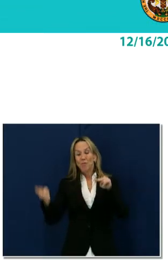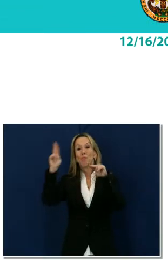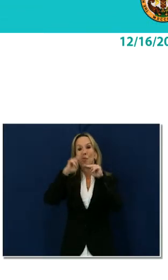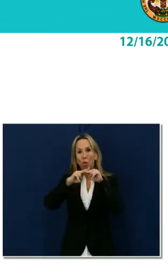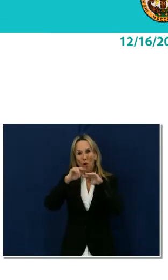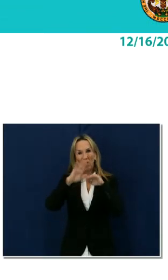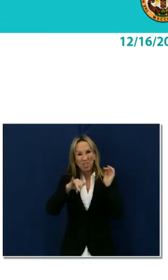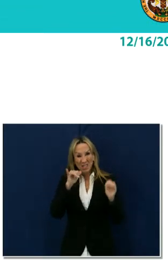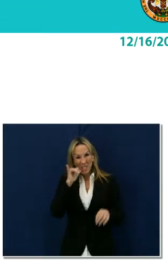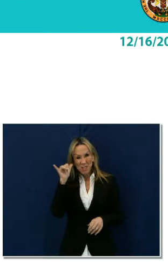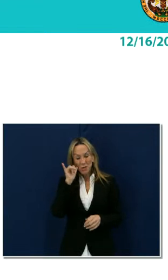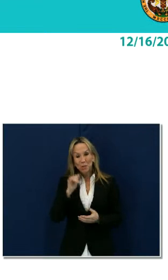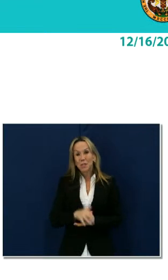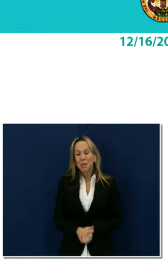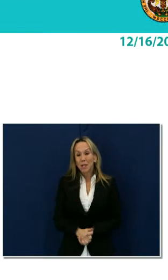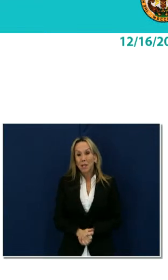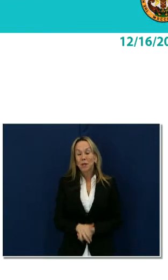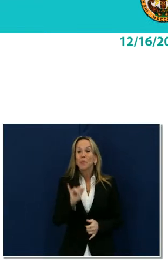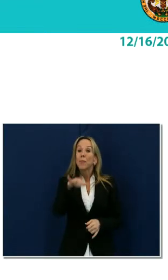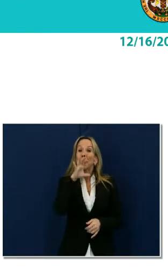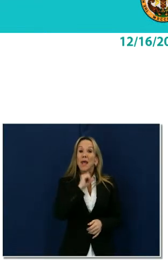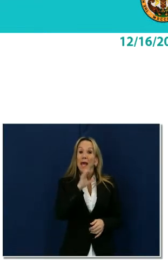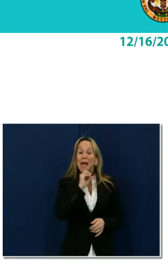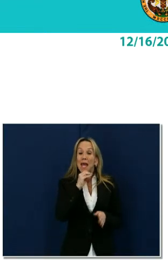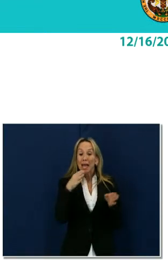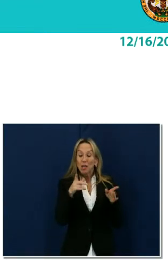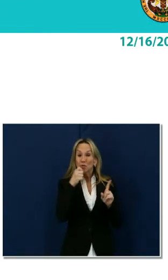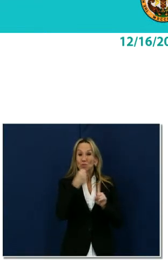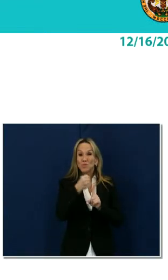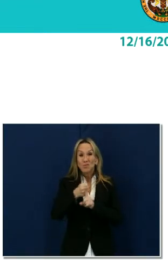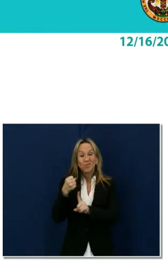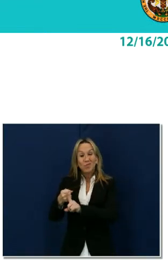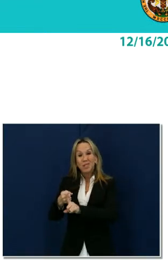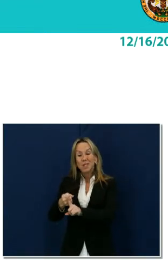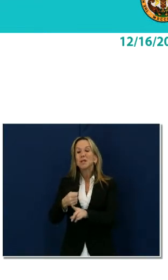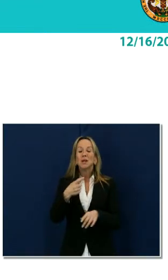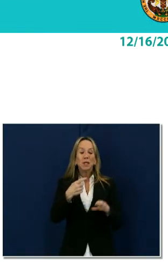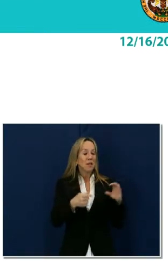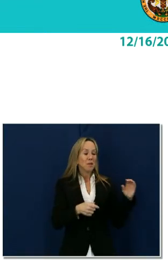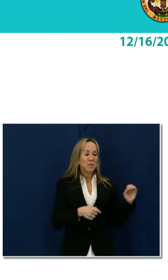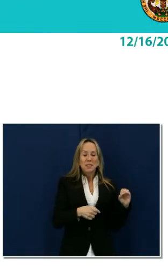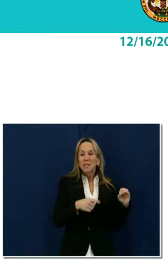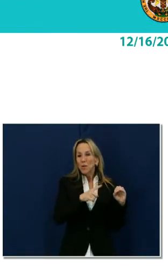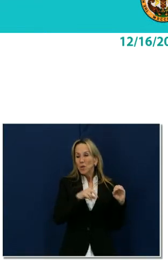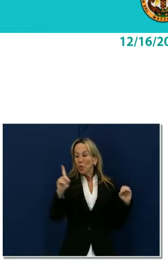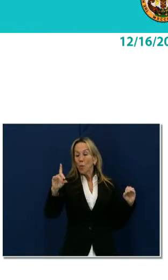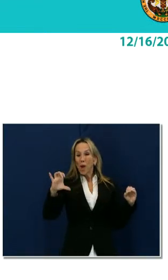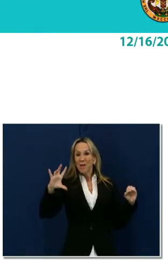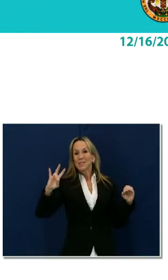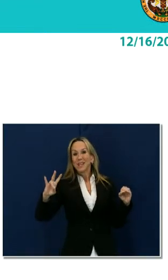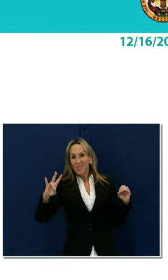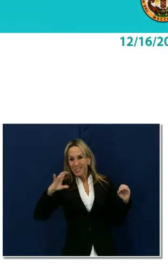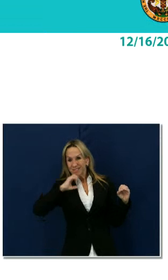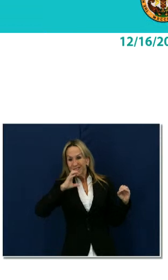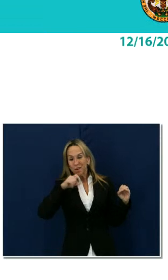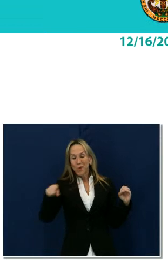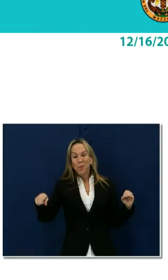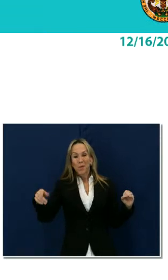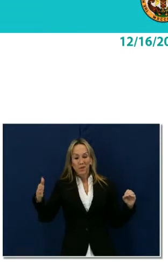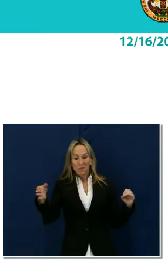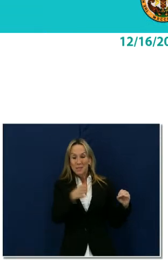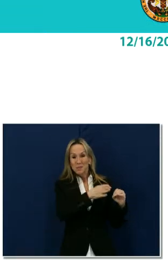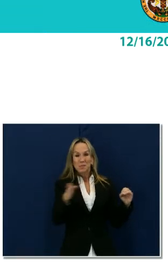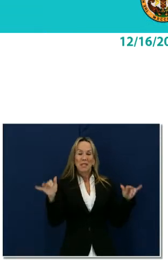reported yesterday. The age range of cases is from 0 to 107 years of age, which